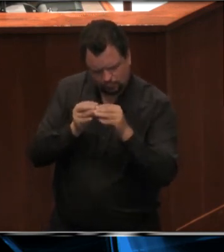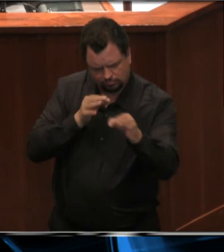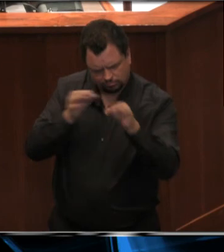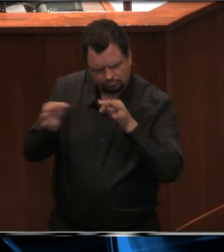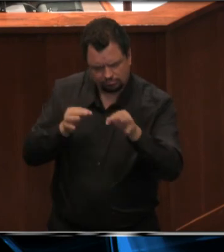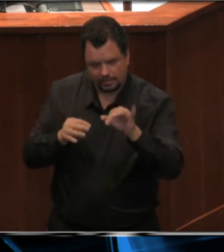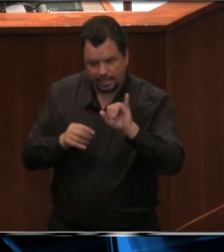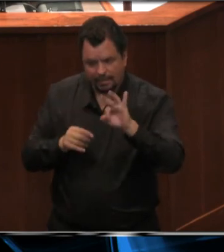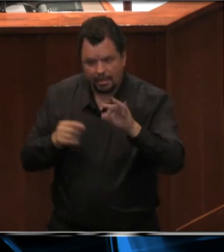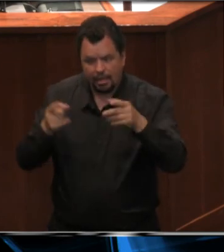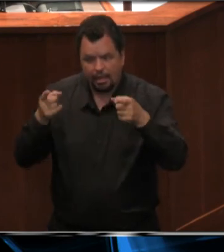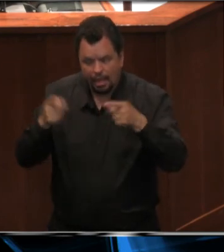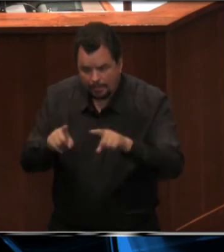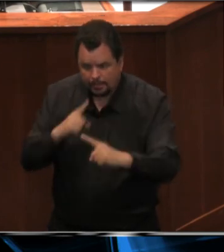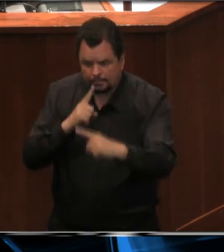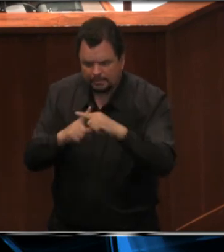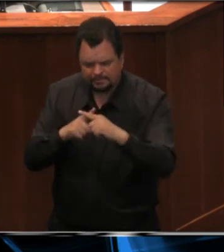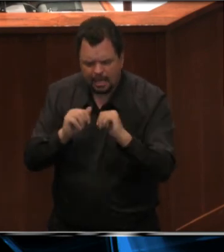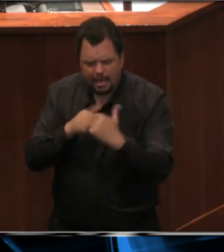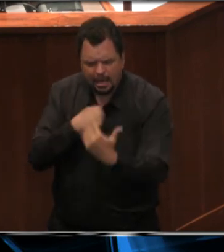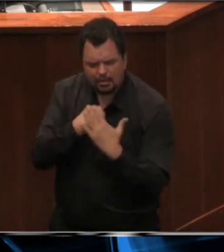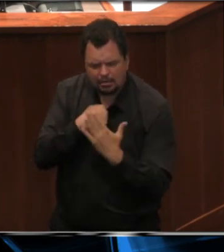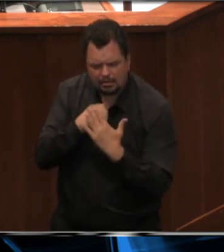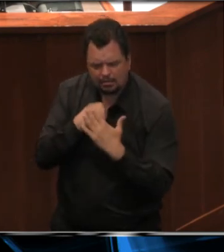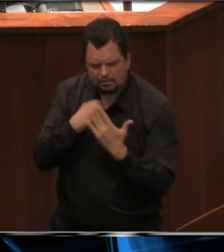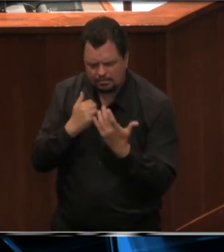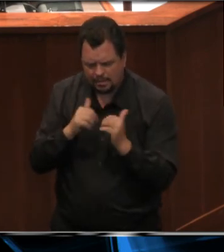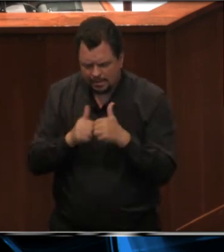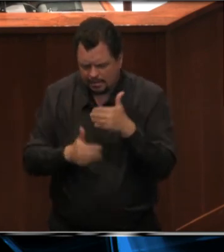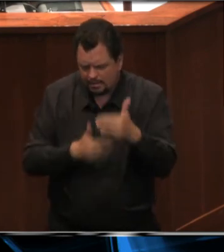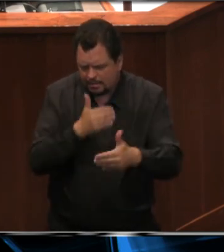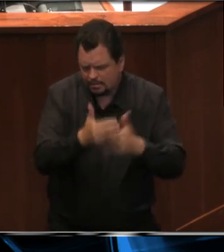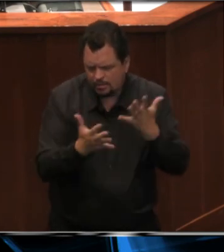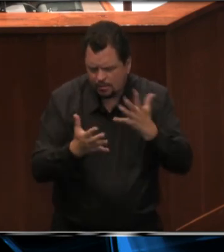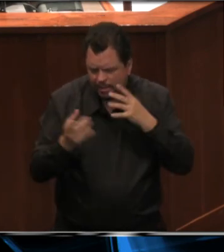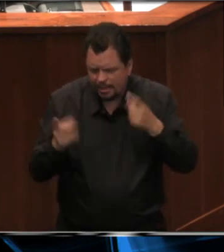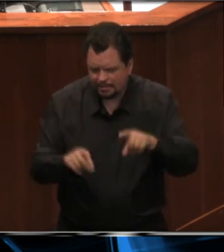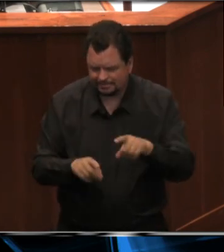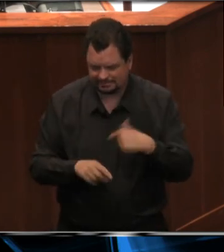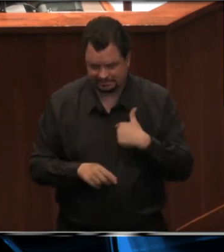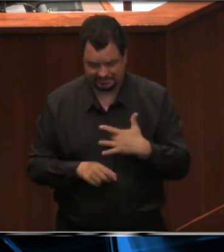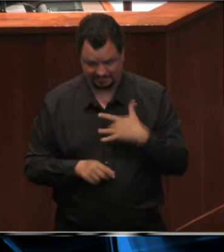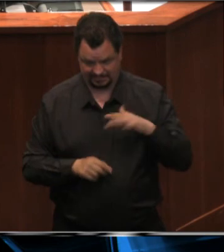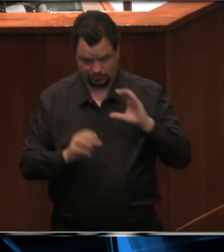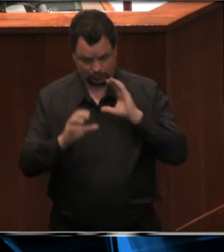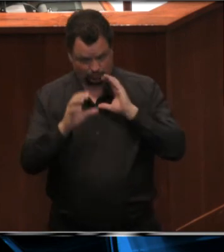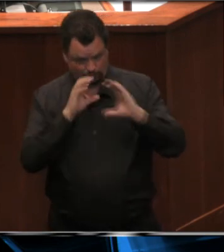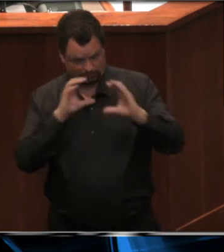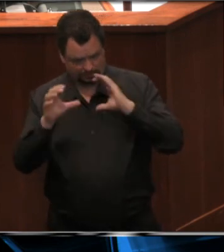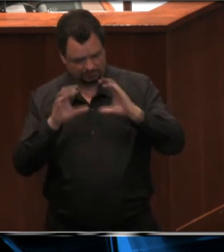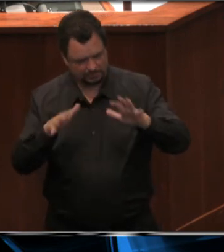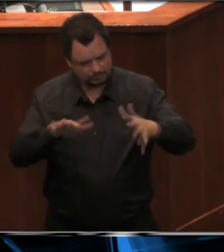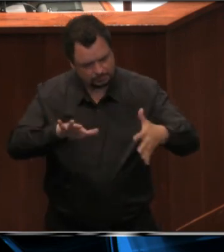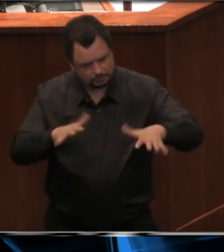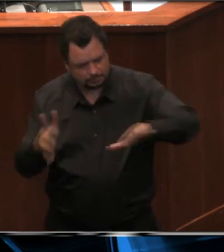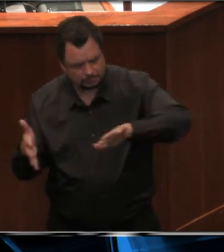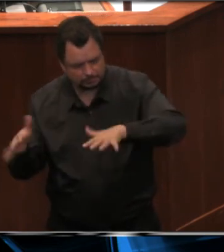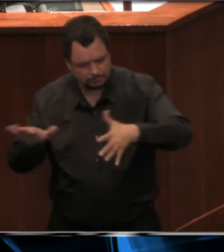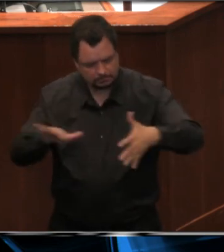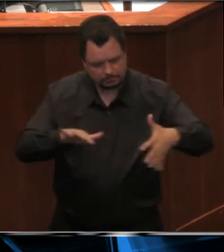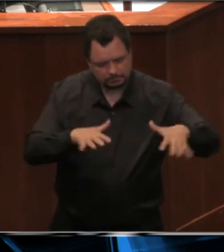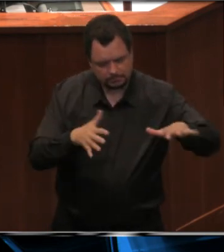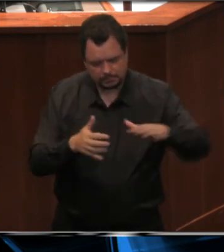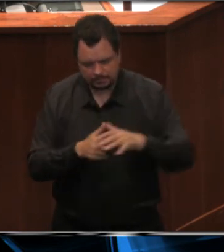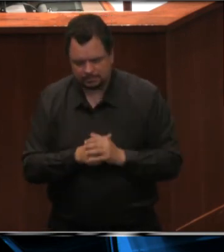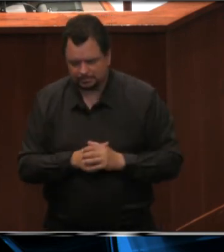open, and I personally feel we're already there, by the way. We need some rules about students per square foot. A full class of kids is just dangerous